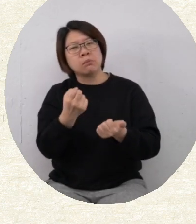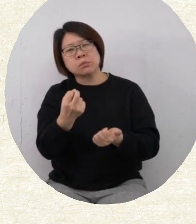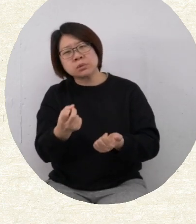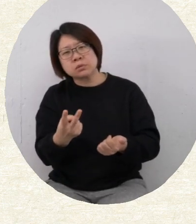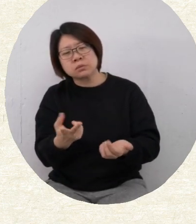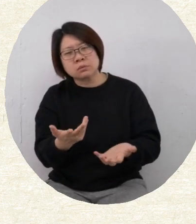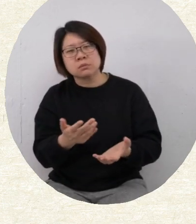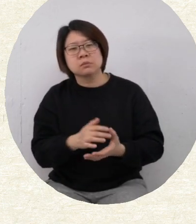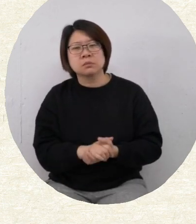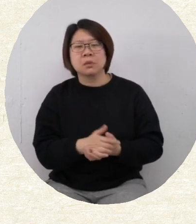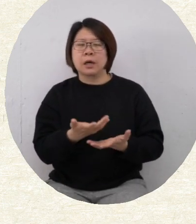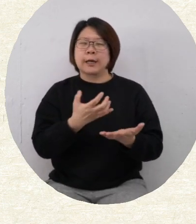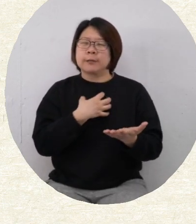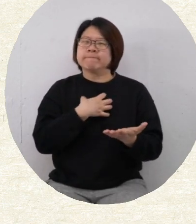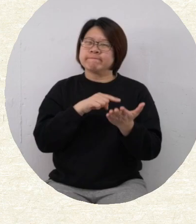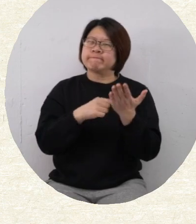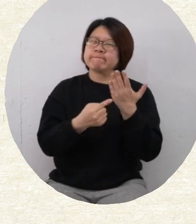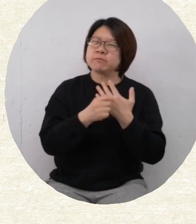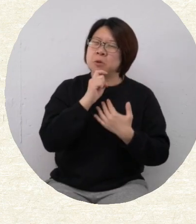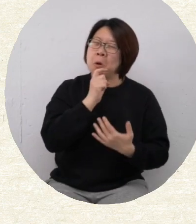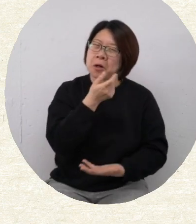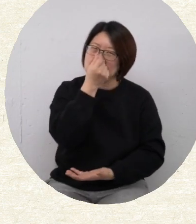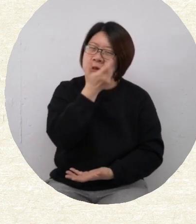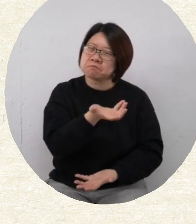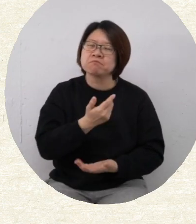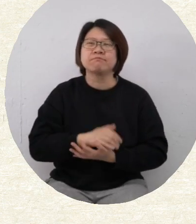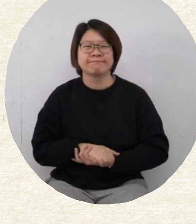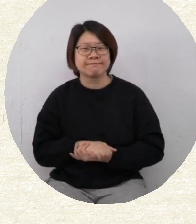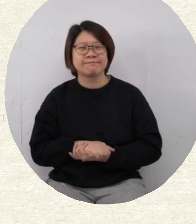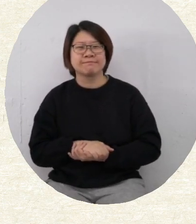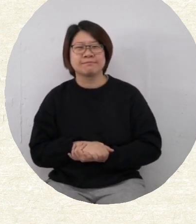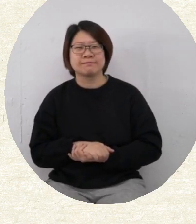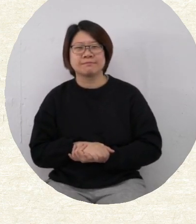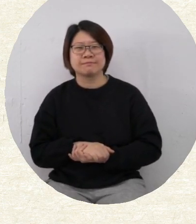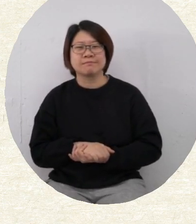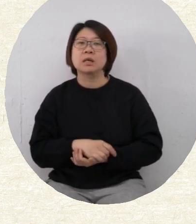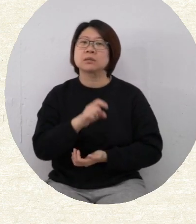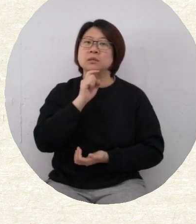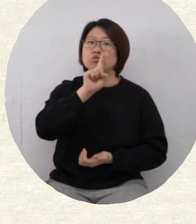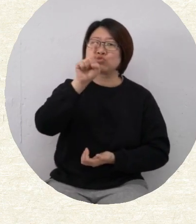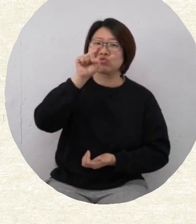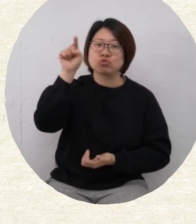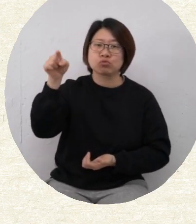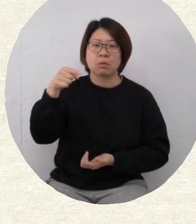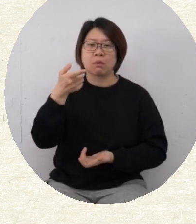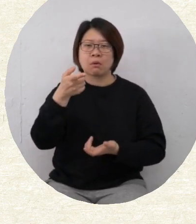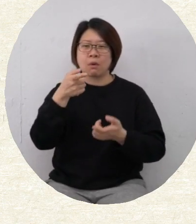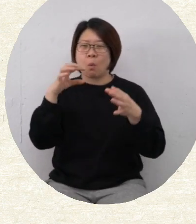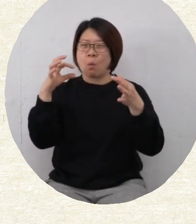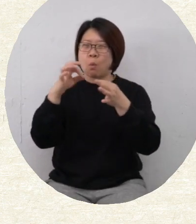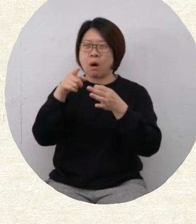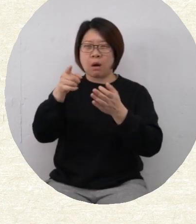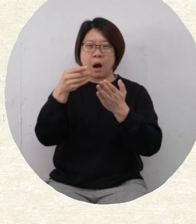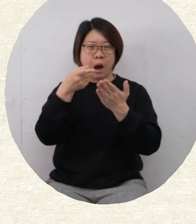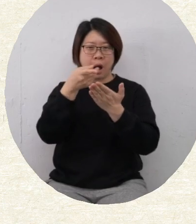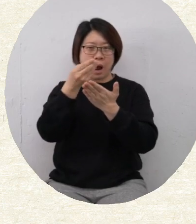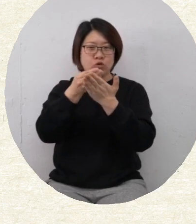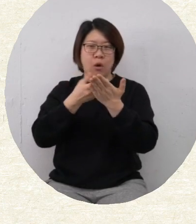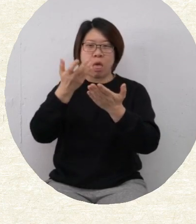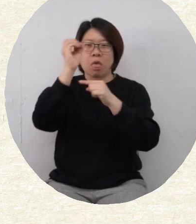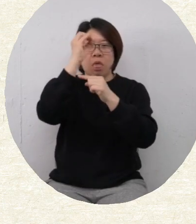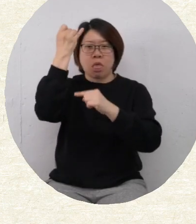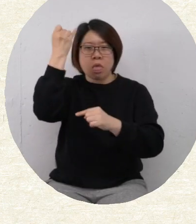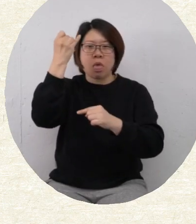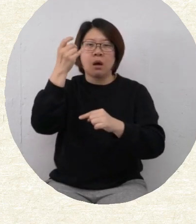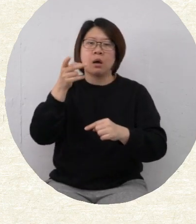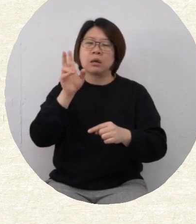the appearance of how the celadon glaze looks on my ceramic, I love the way how it looks